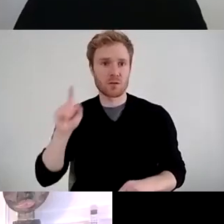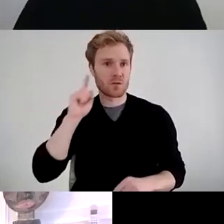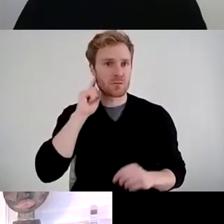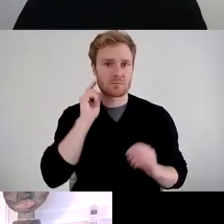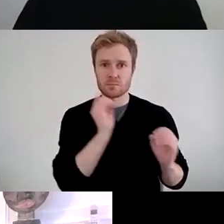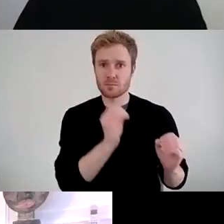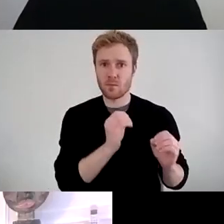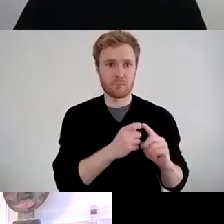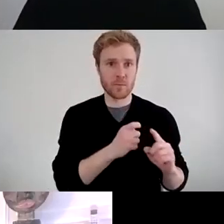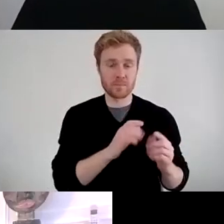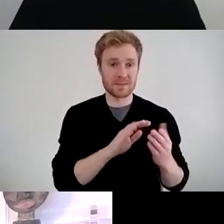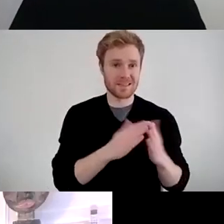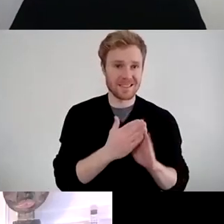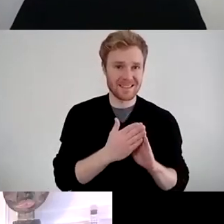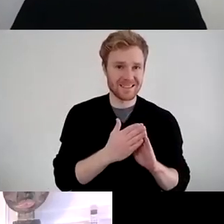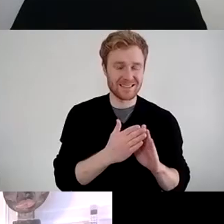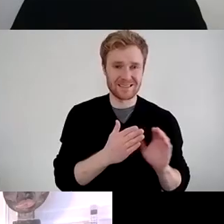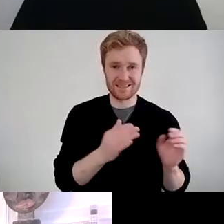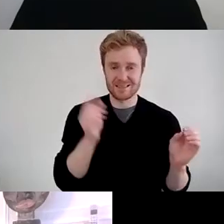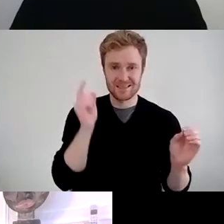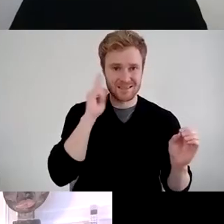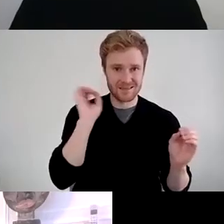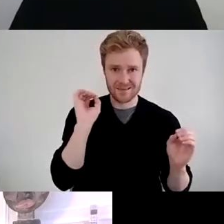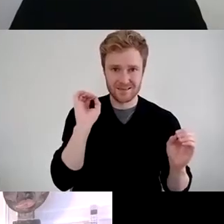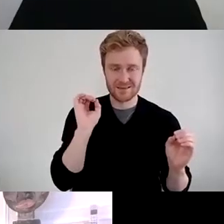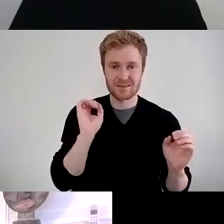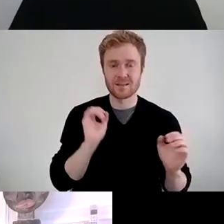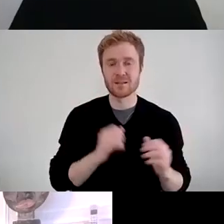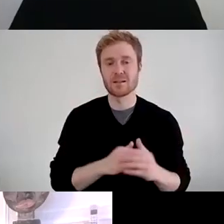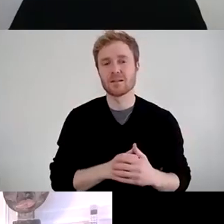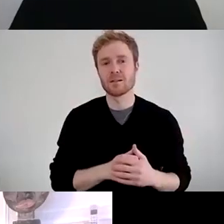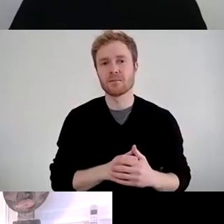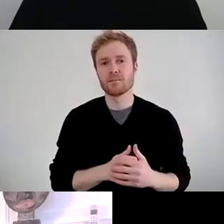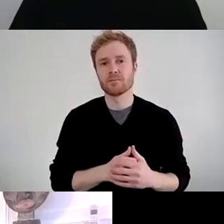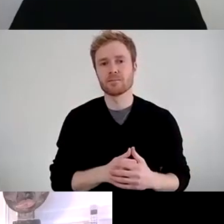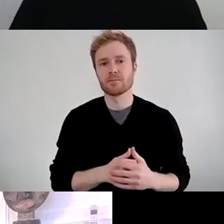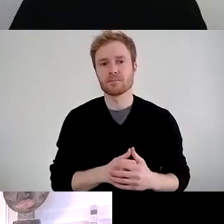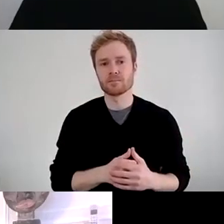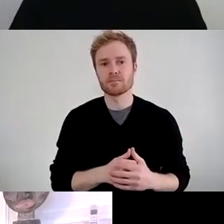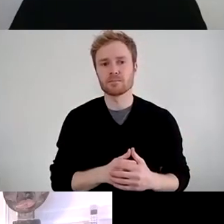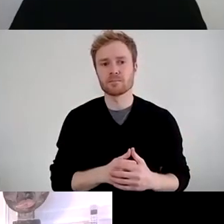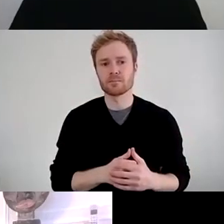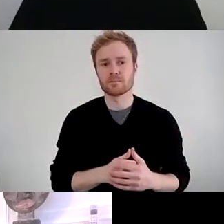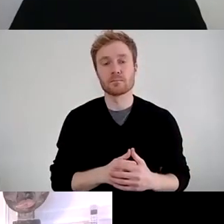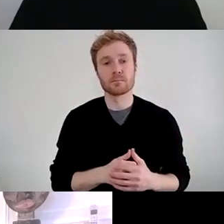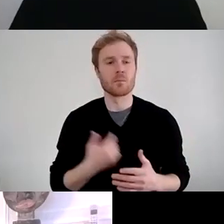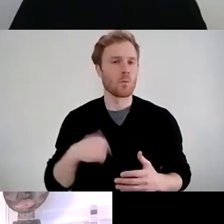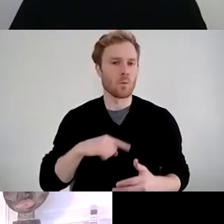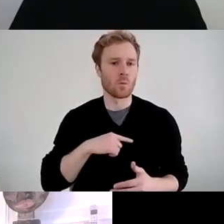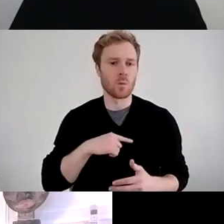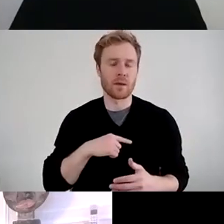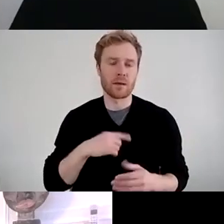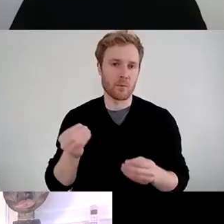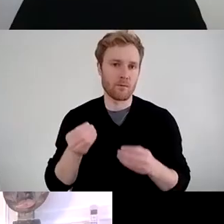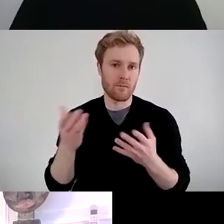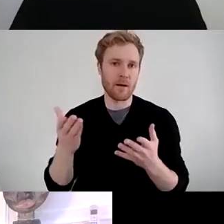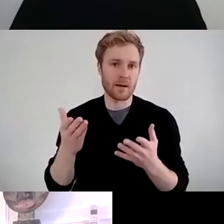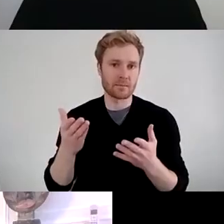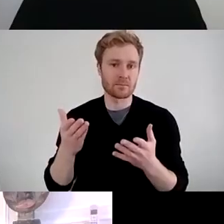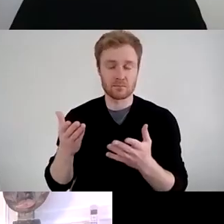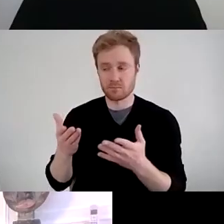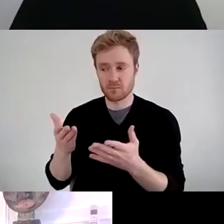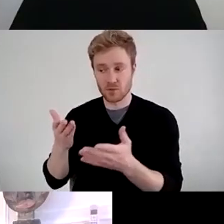you know, gerrymandered that vote so that they merged the two votes together to force Allegheny to become part of the city of